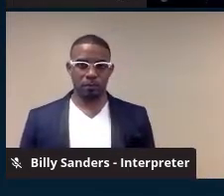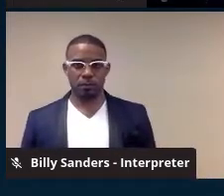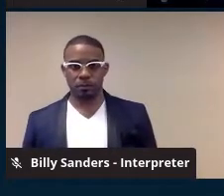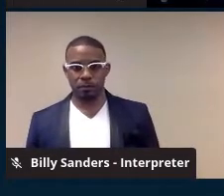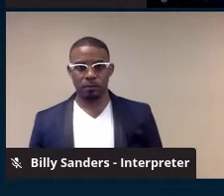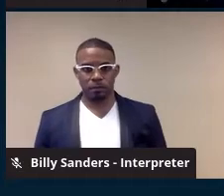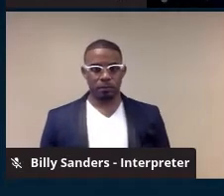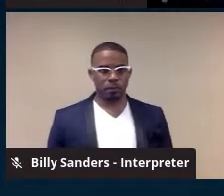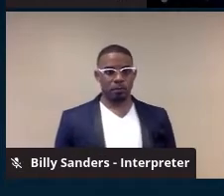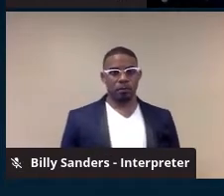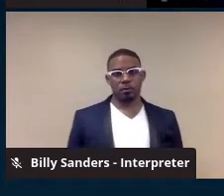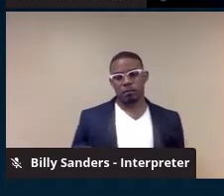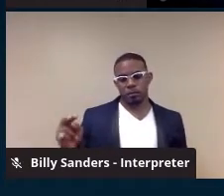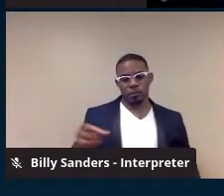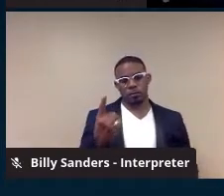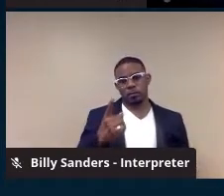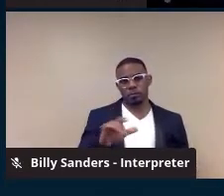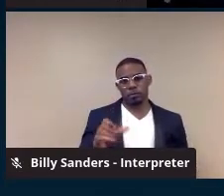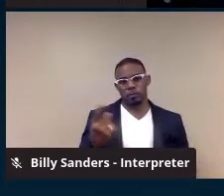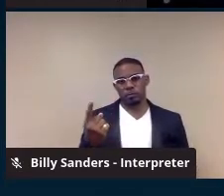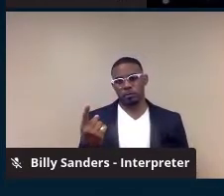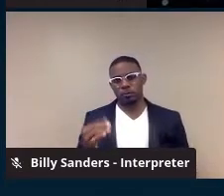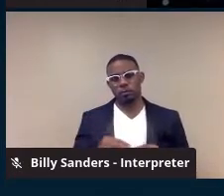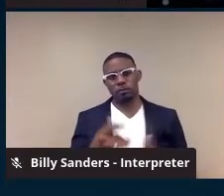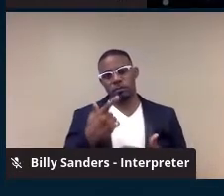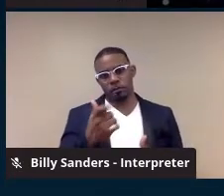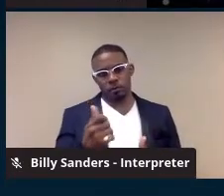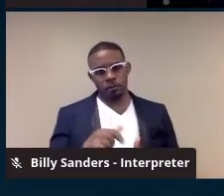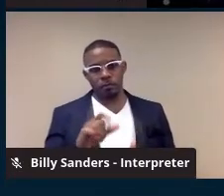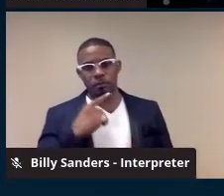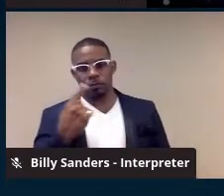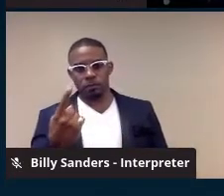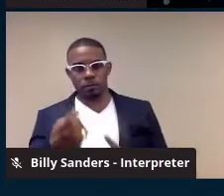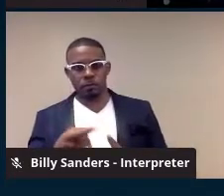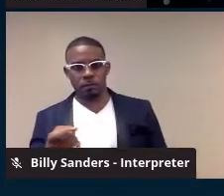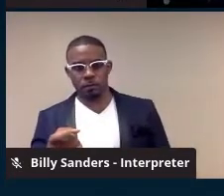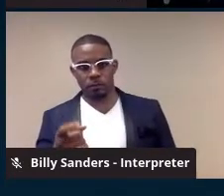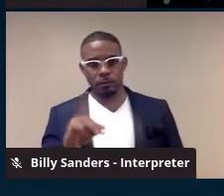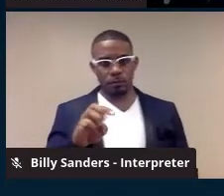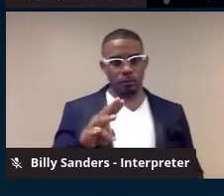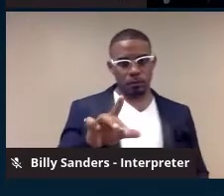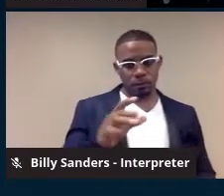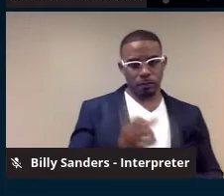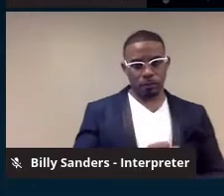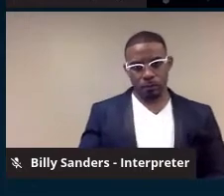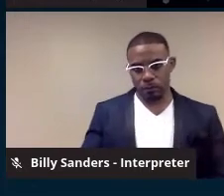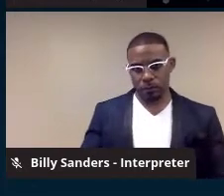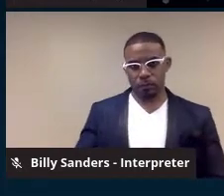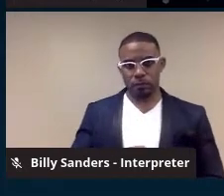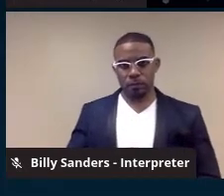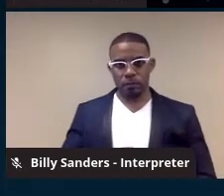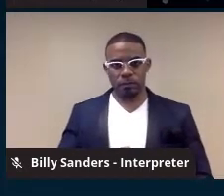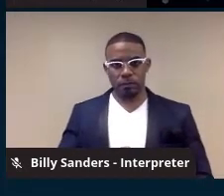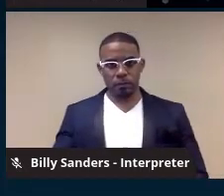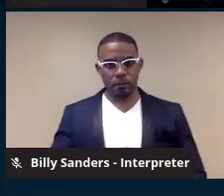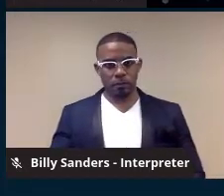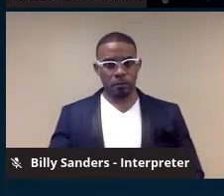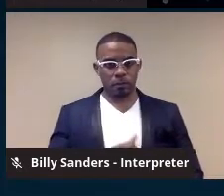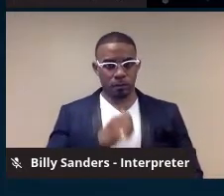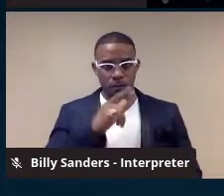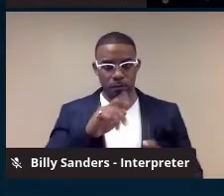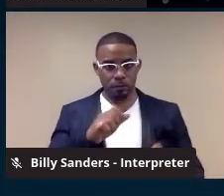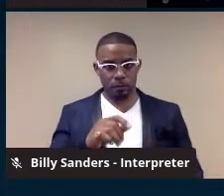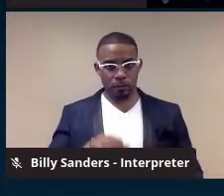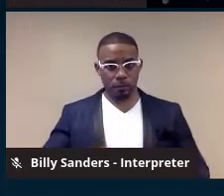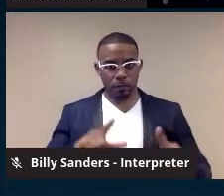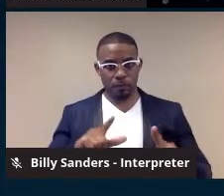let's look at one that does something a bit more interesting. So this is the one from the demo that you get. Not survey prompt,